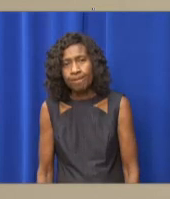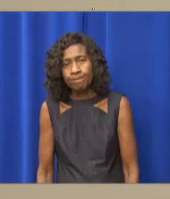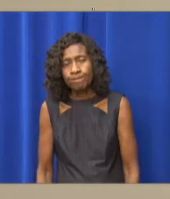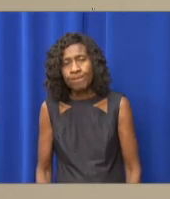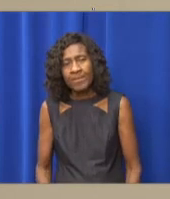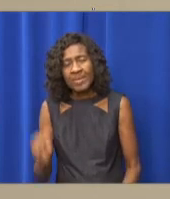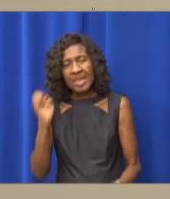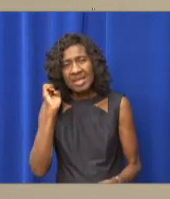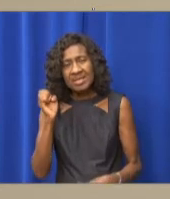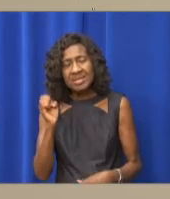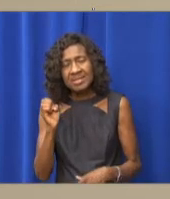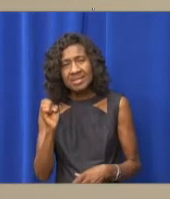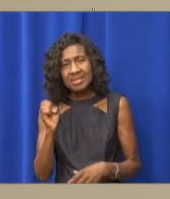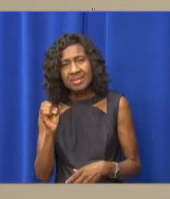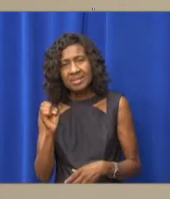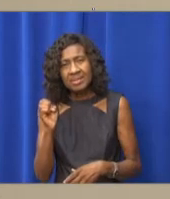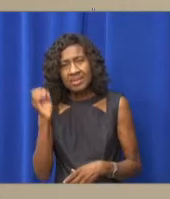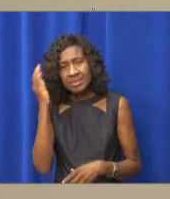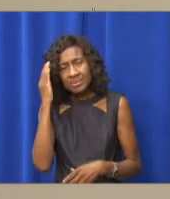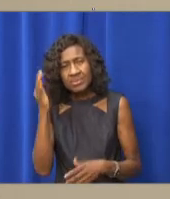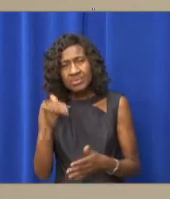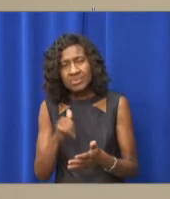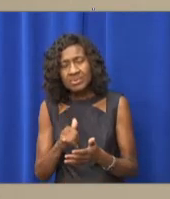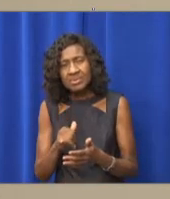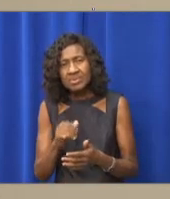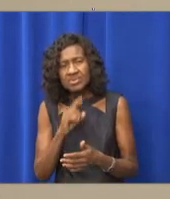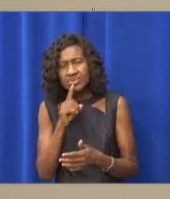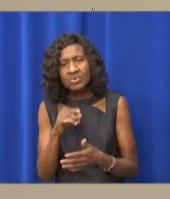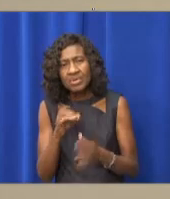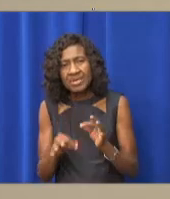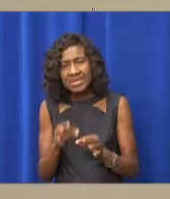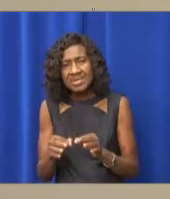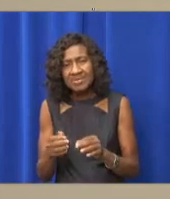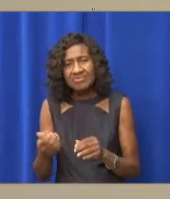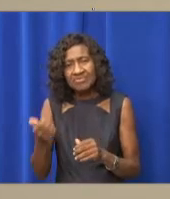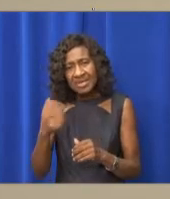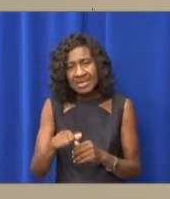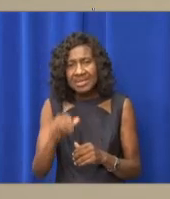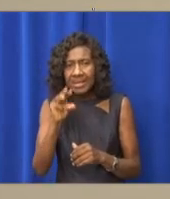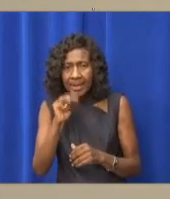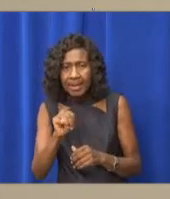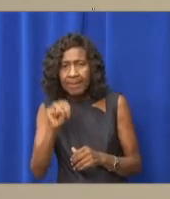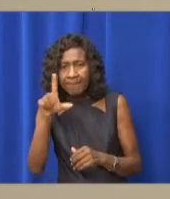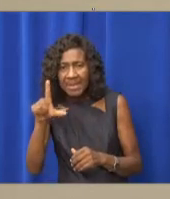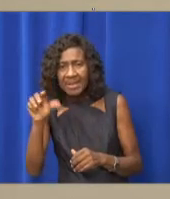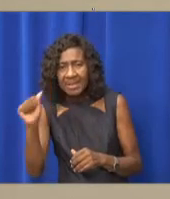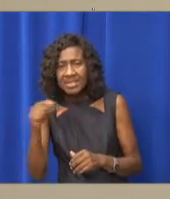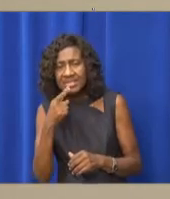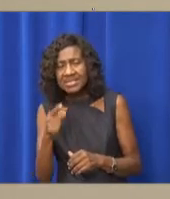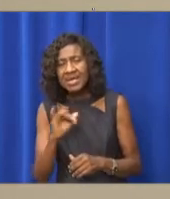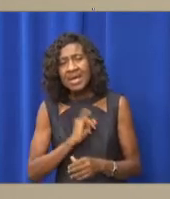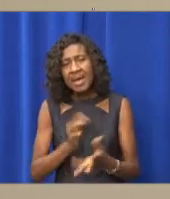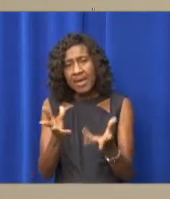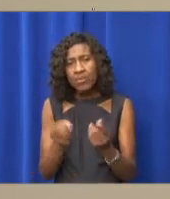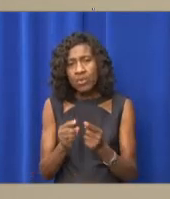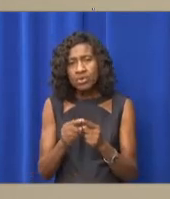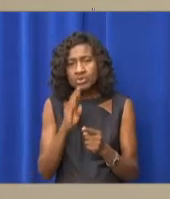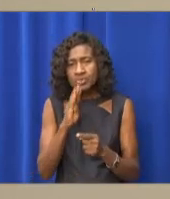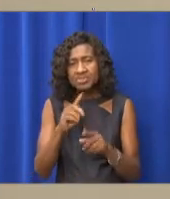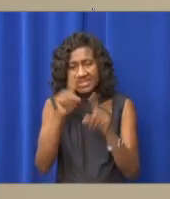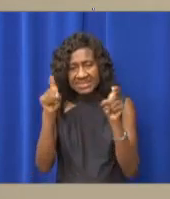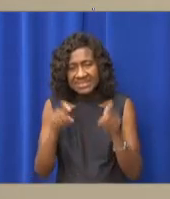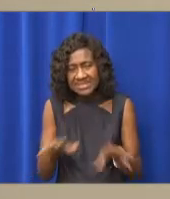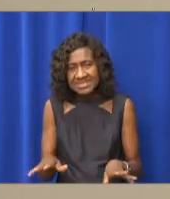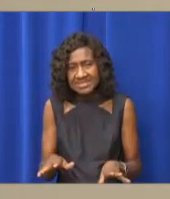I'm sure that if NMLAs say, I really need to be tested, that Dr. Lee and his team will make